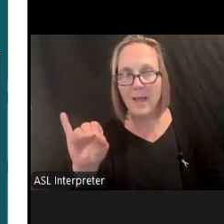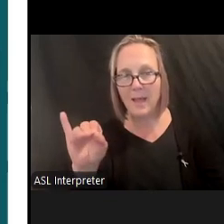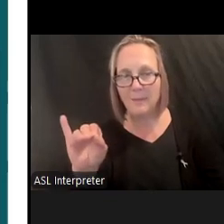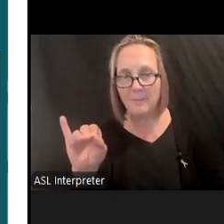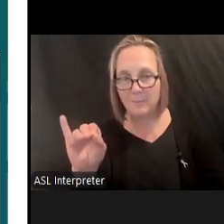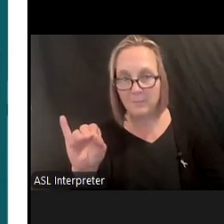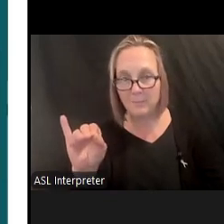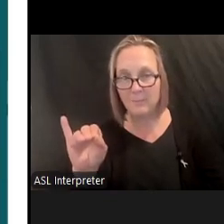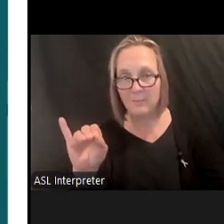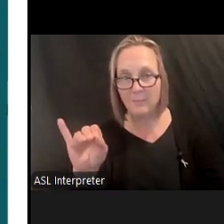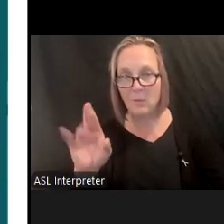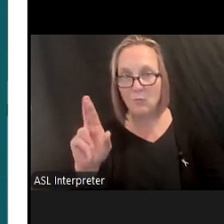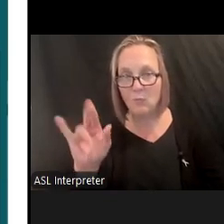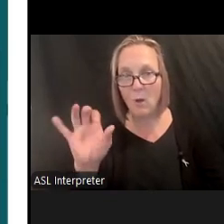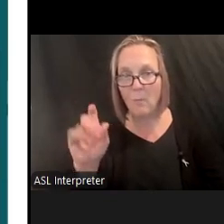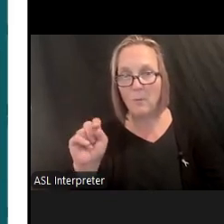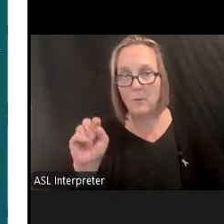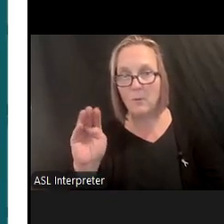Robert Marcucci.